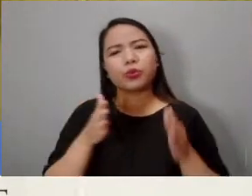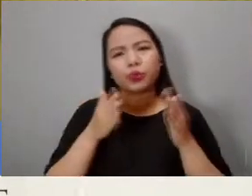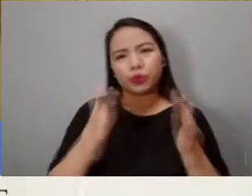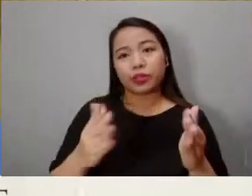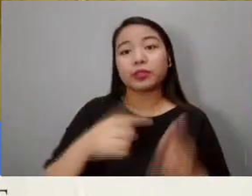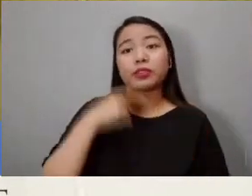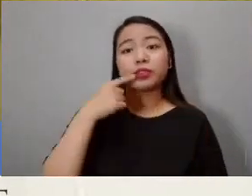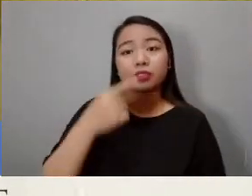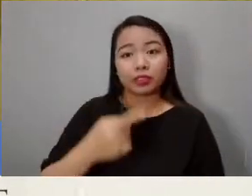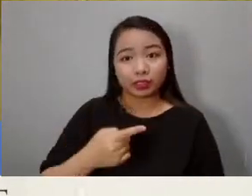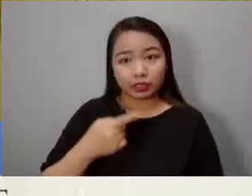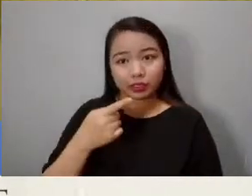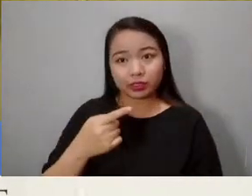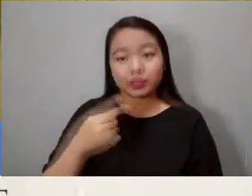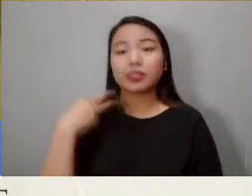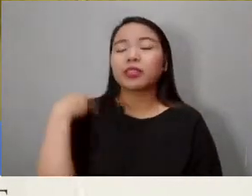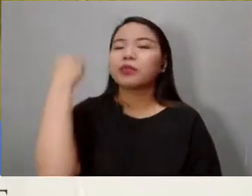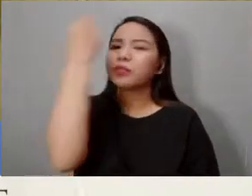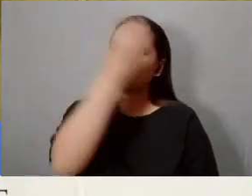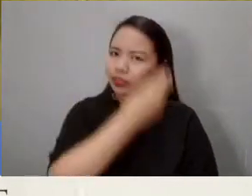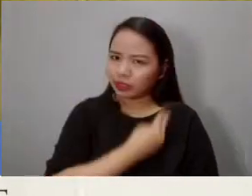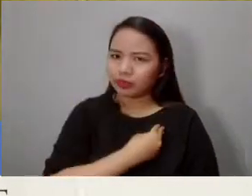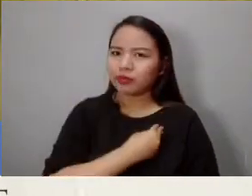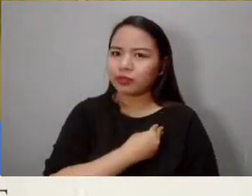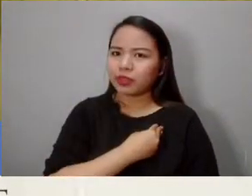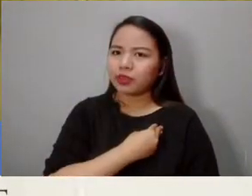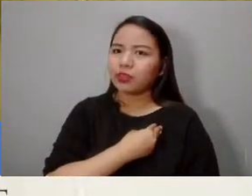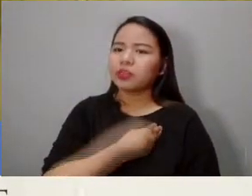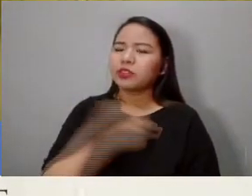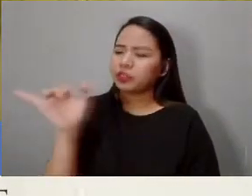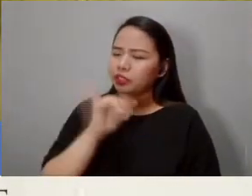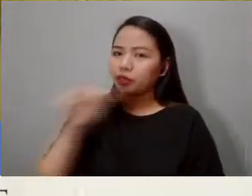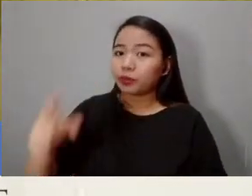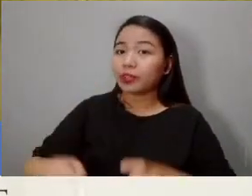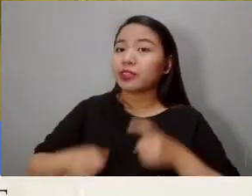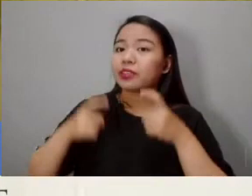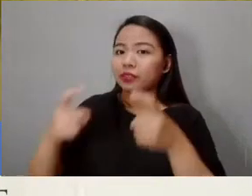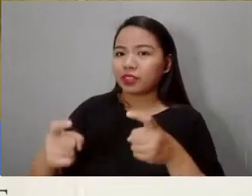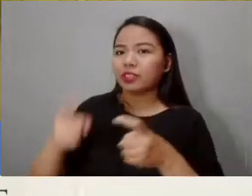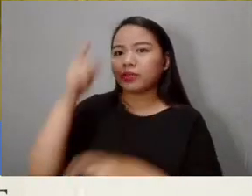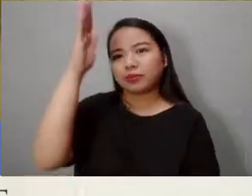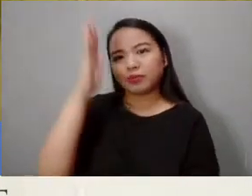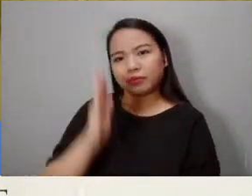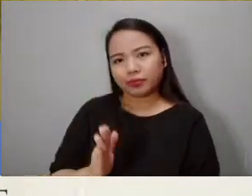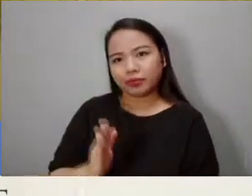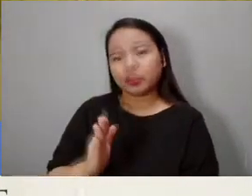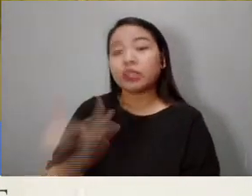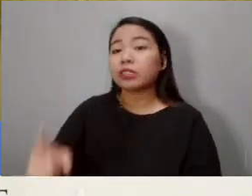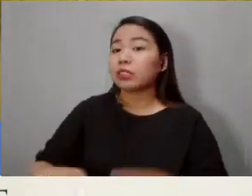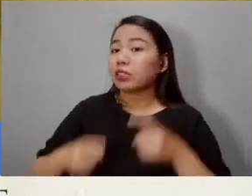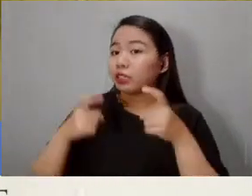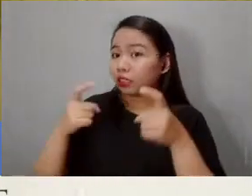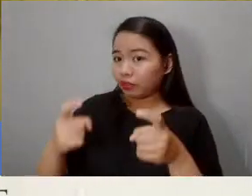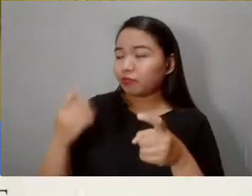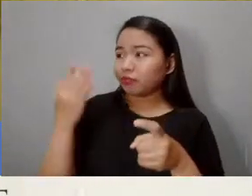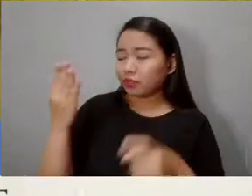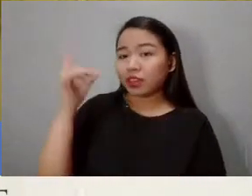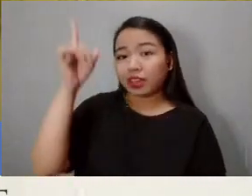Mary is gifted by God. And the gift that God gave to